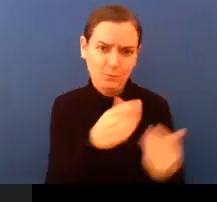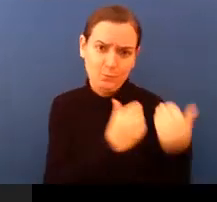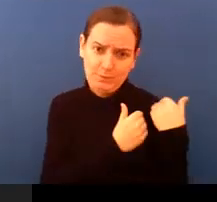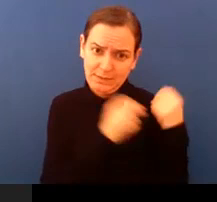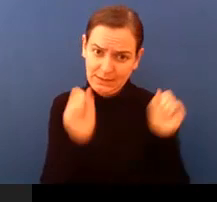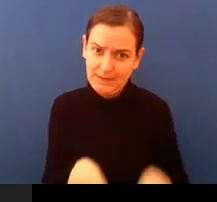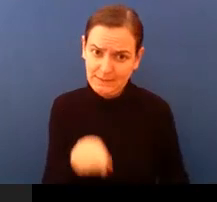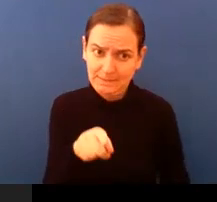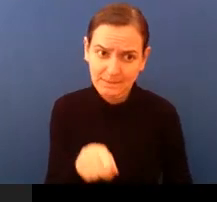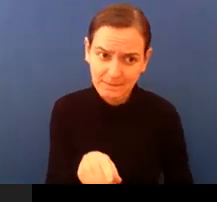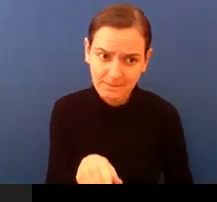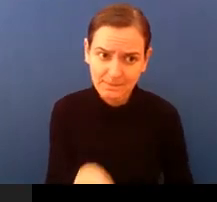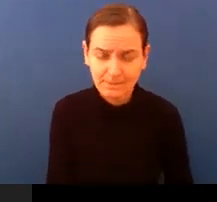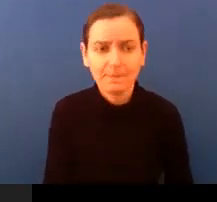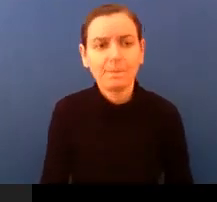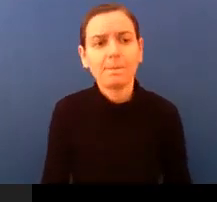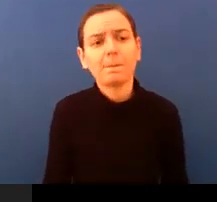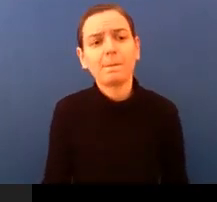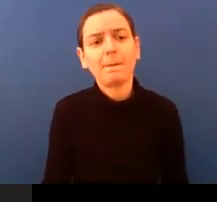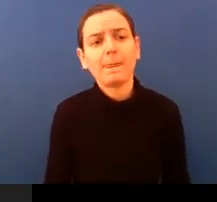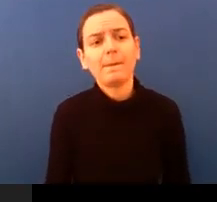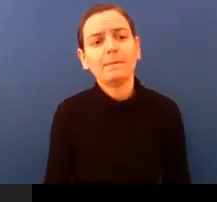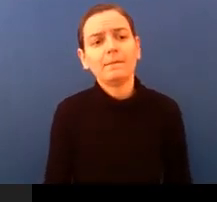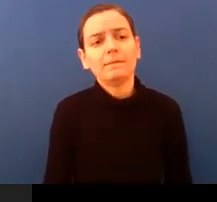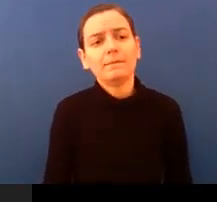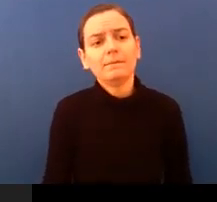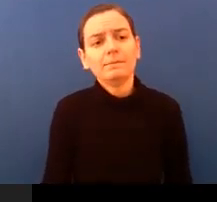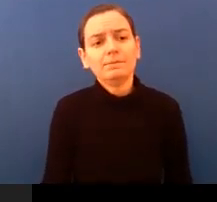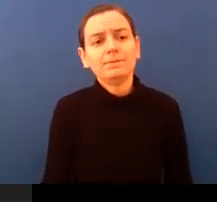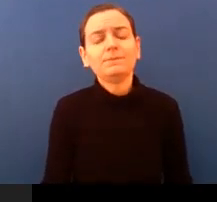And as I mentioned before, is preparing for your guide dog retirement.